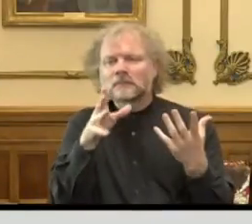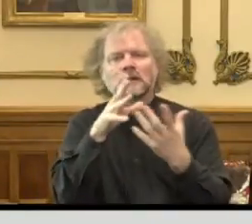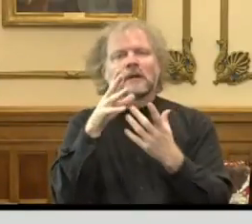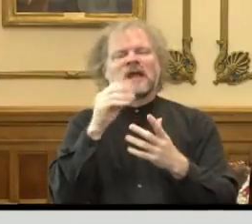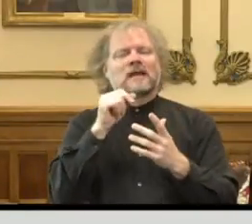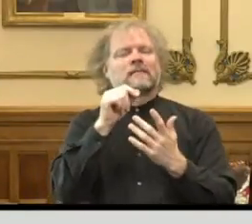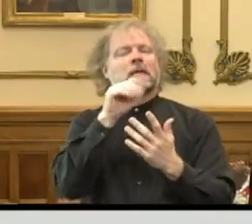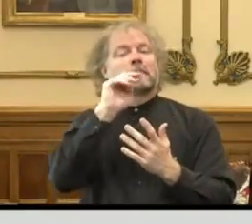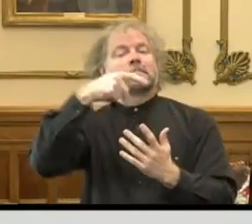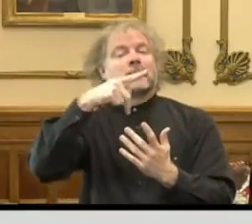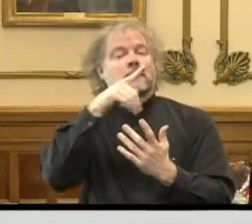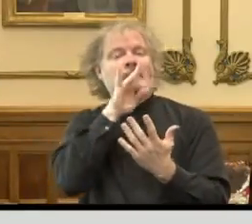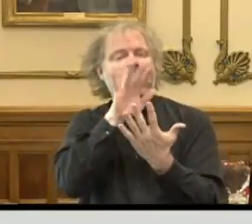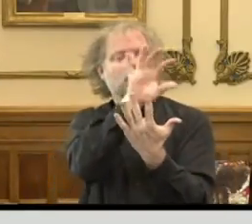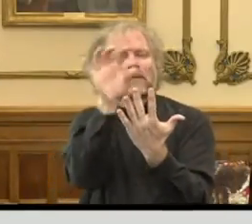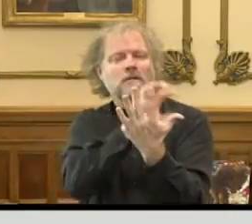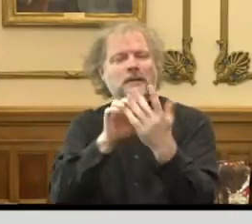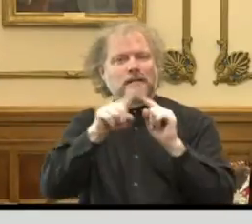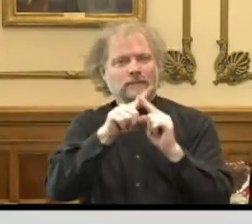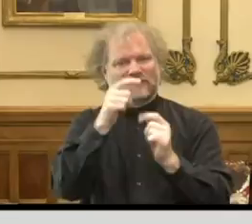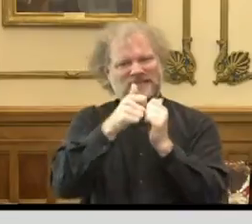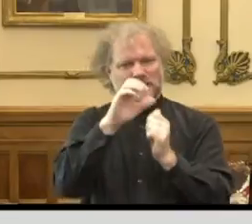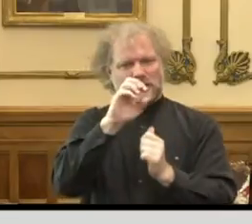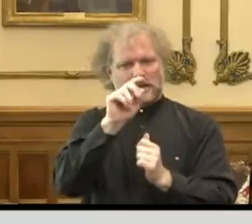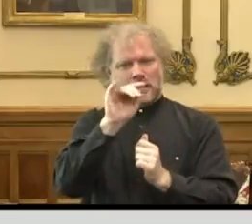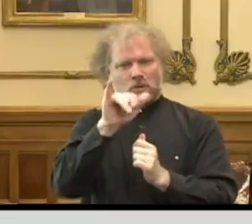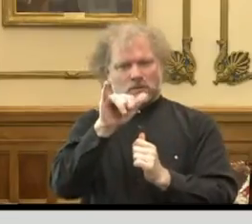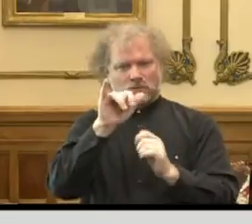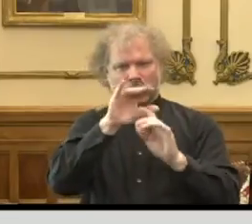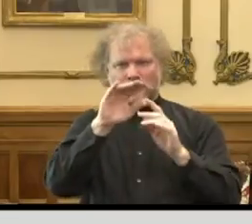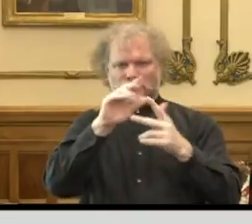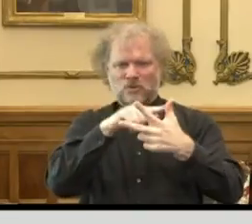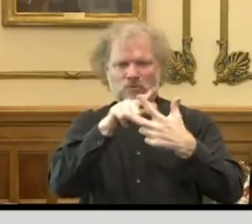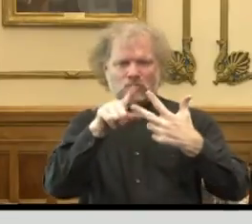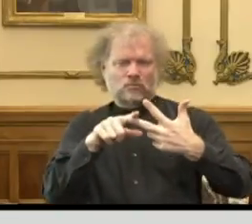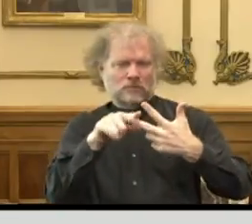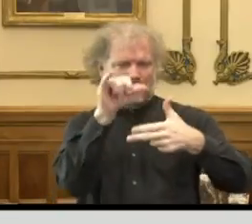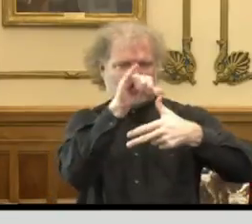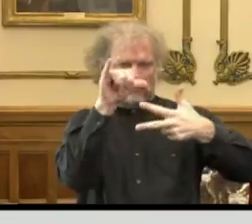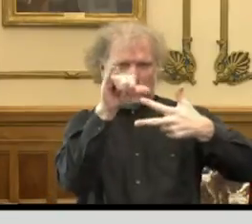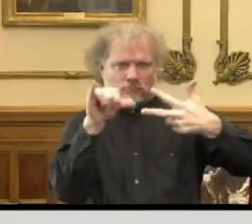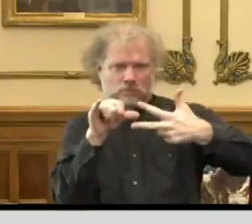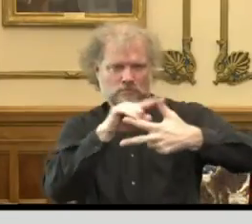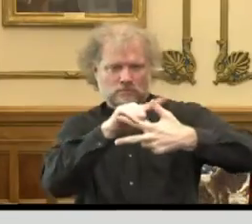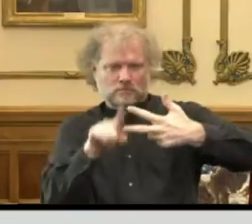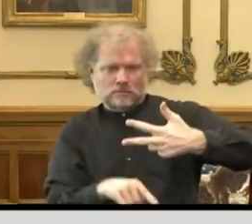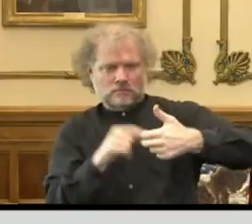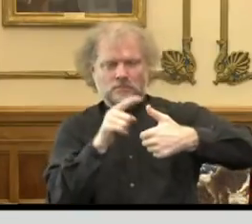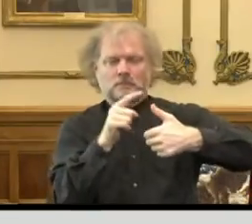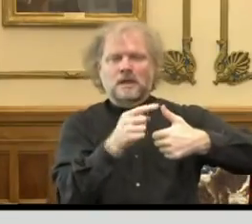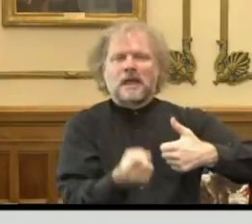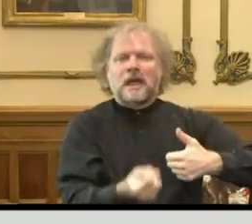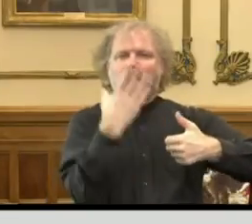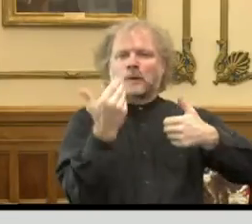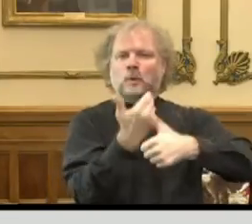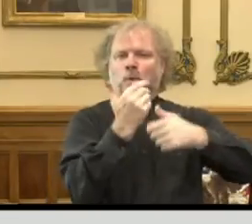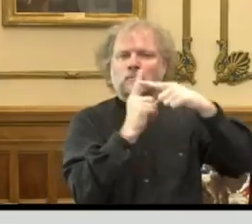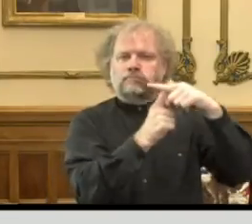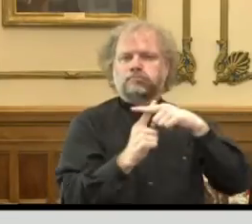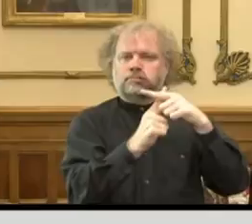that evaluates each county's status based on 3 key metrics. Those are the number of new cases